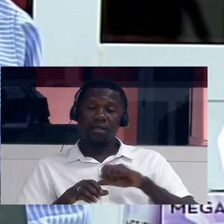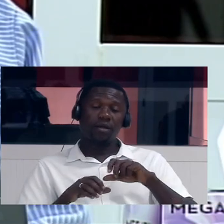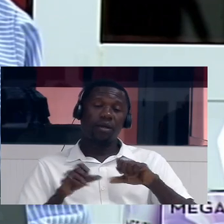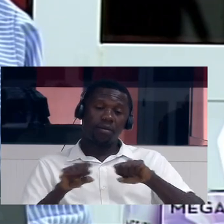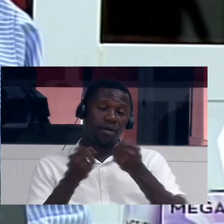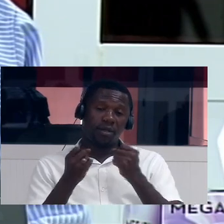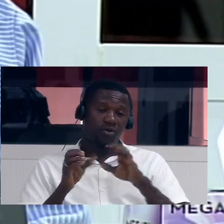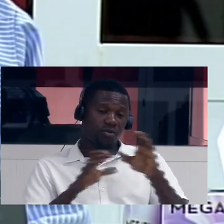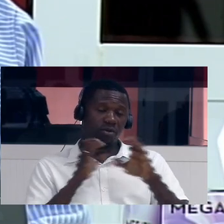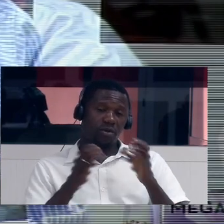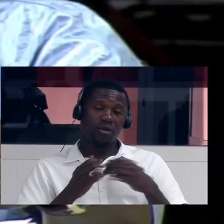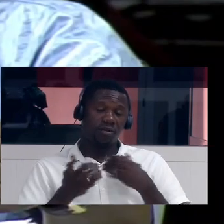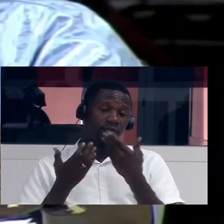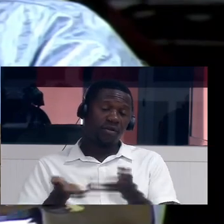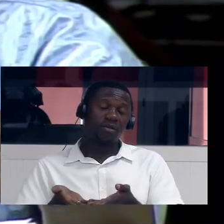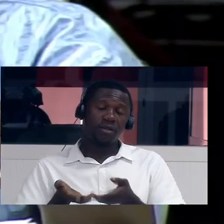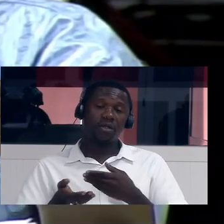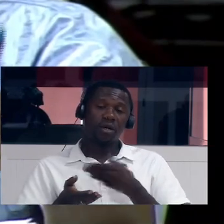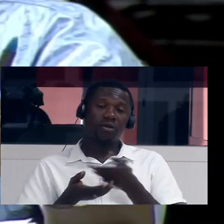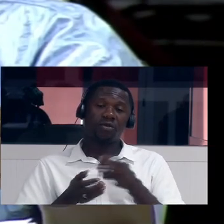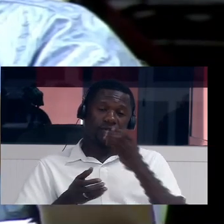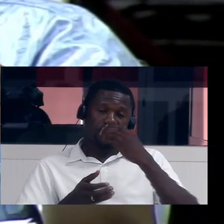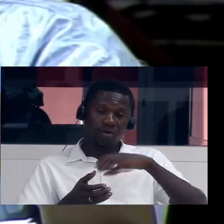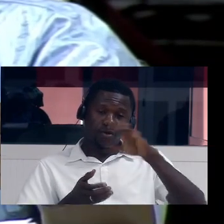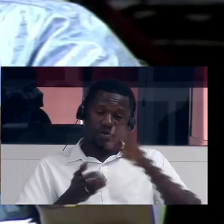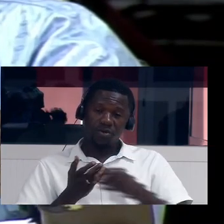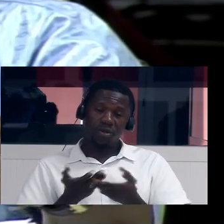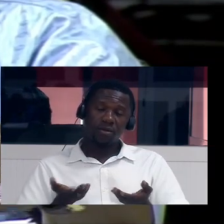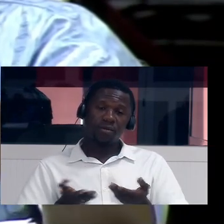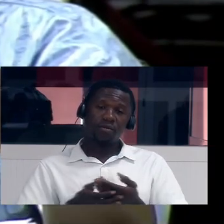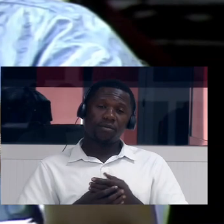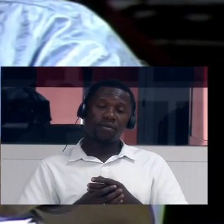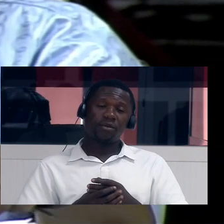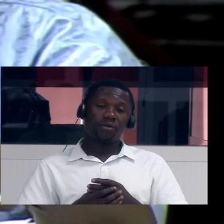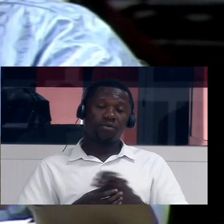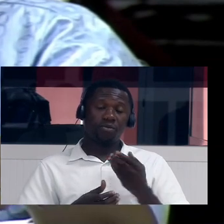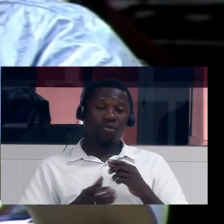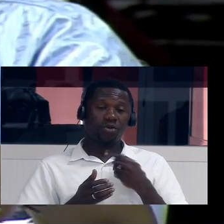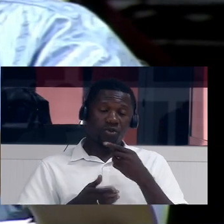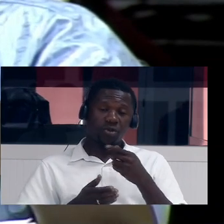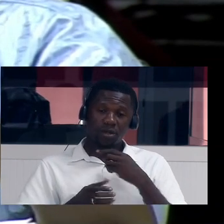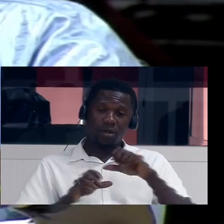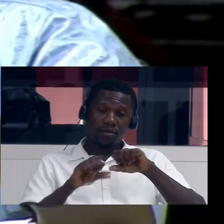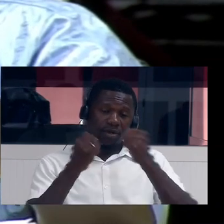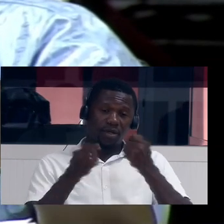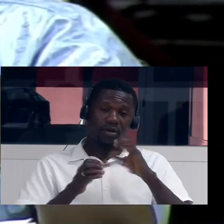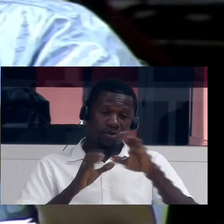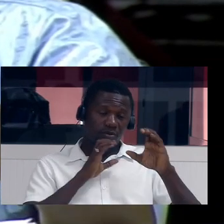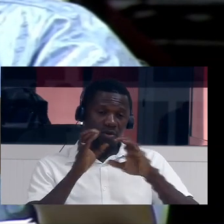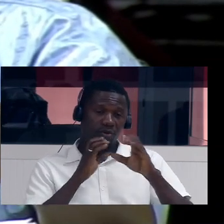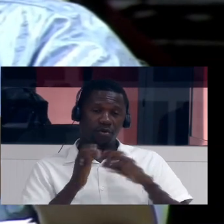the commissioner. But such, you would agree with me, that such a break in communication would be a